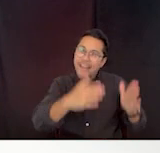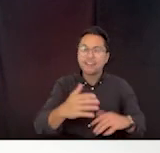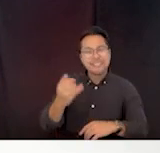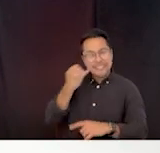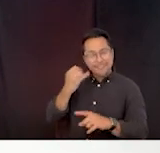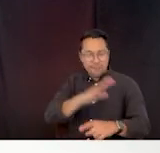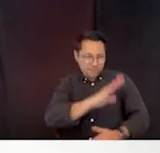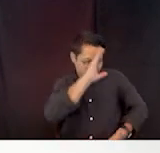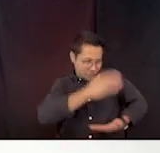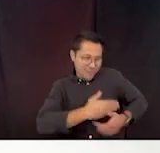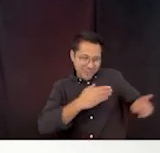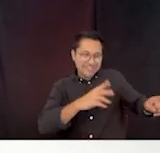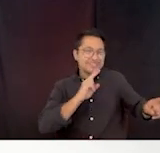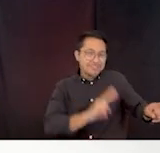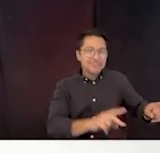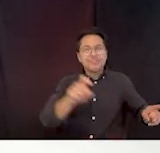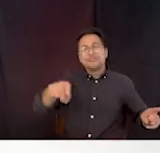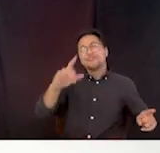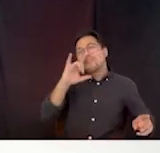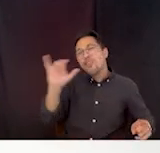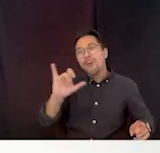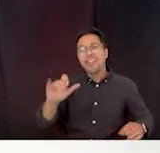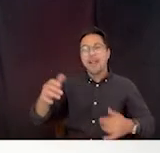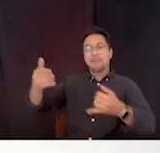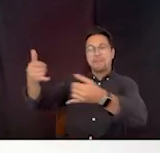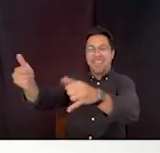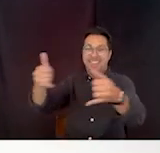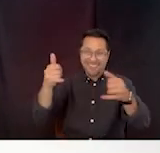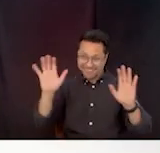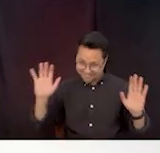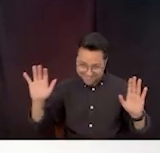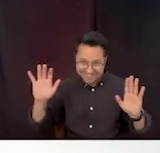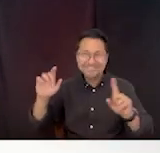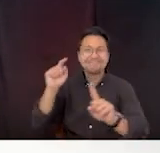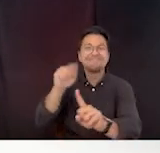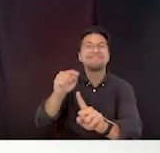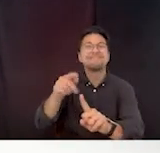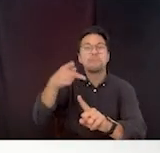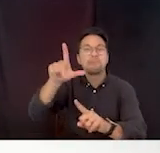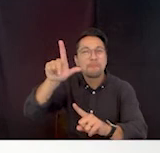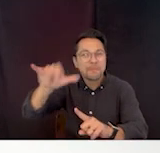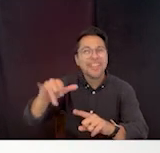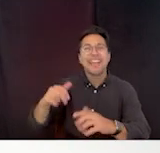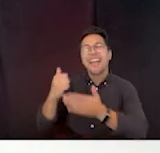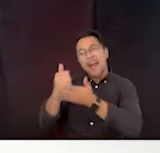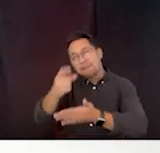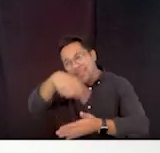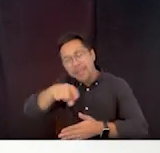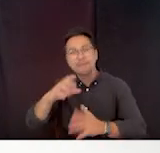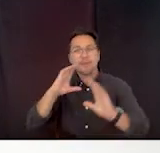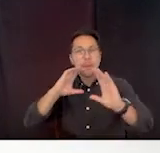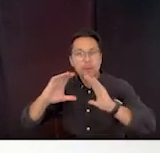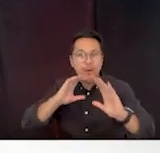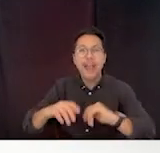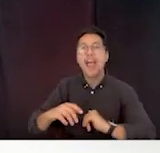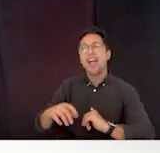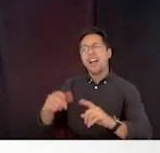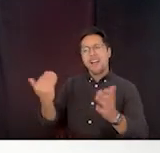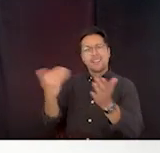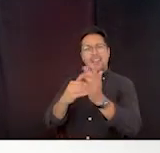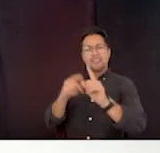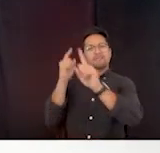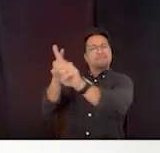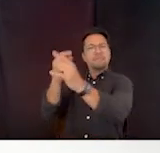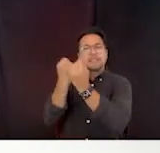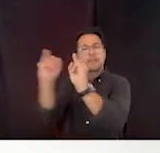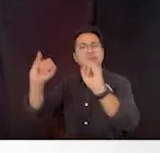you said, it should look a lot like play. We should be working on helping them communicate, and again, we're looking at independence. So at 2